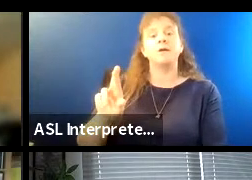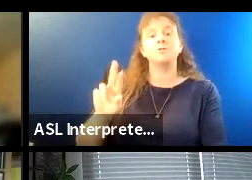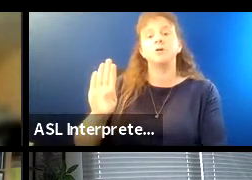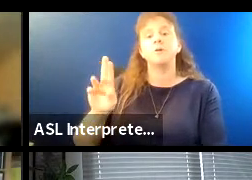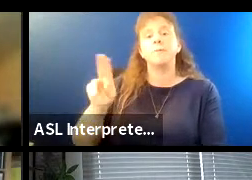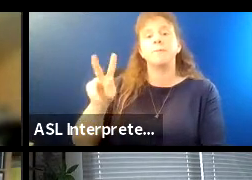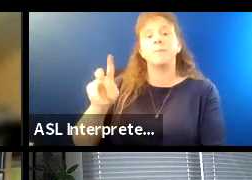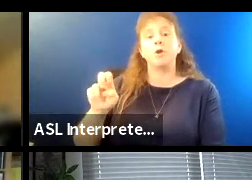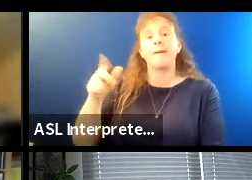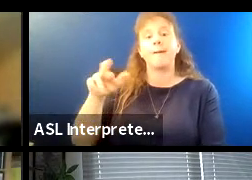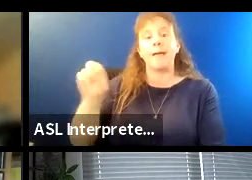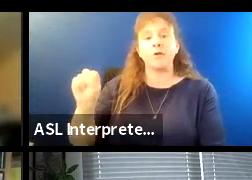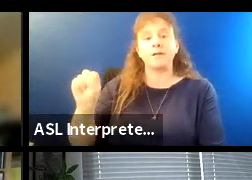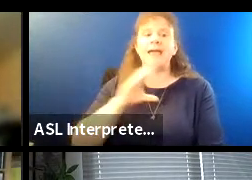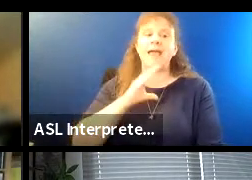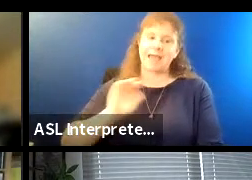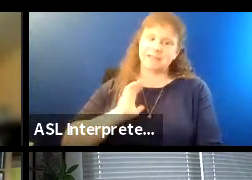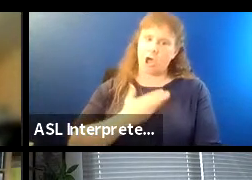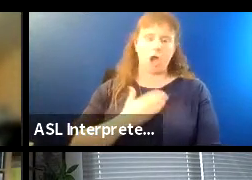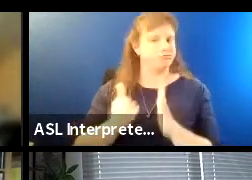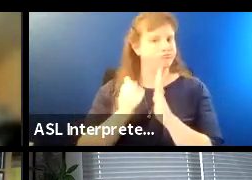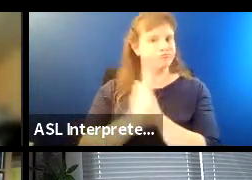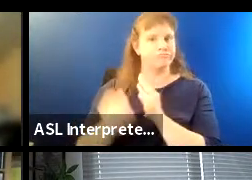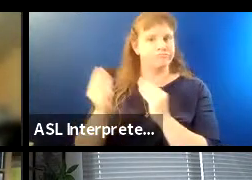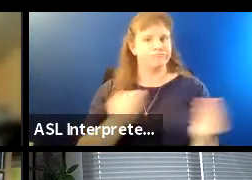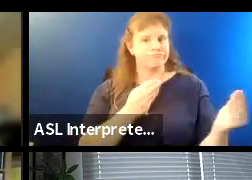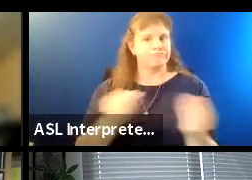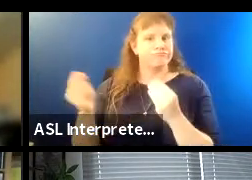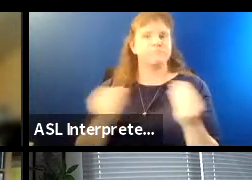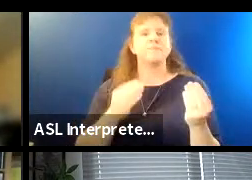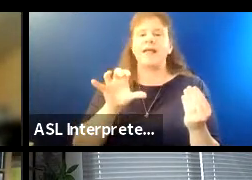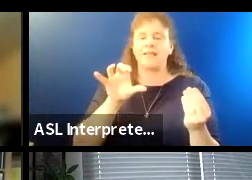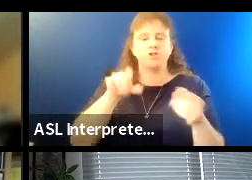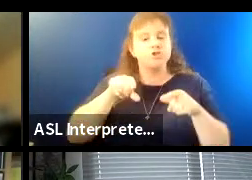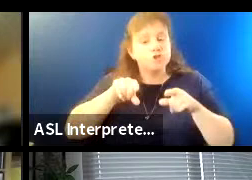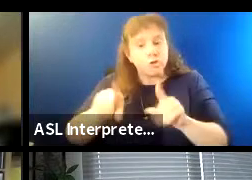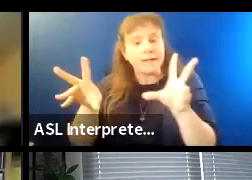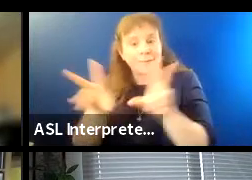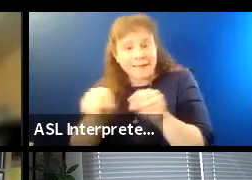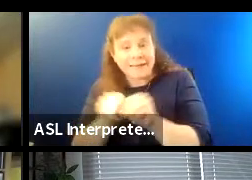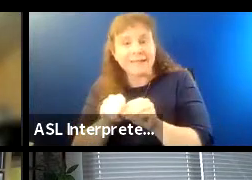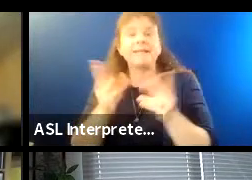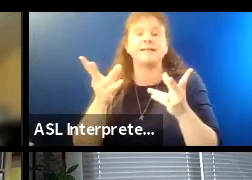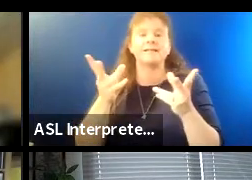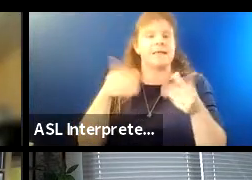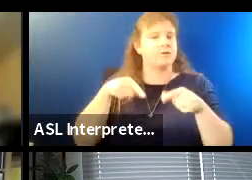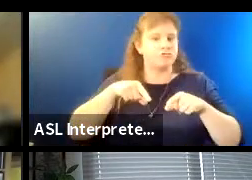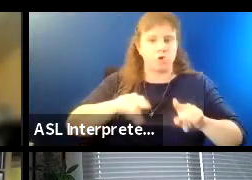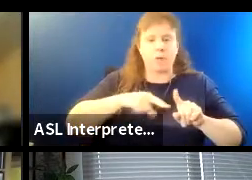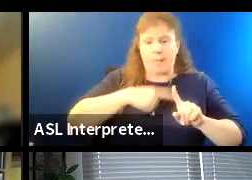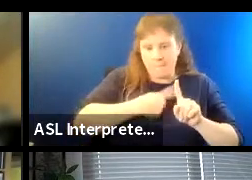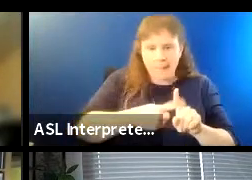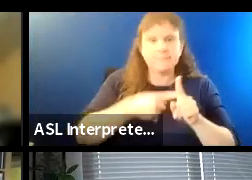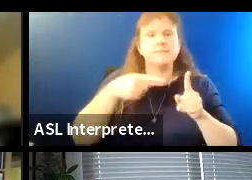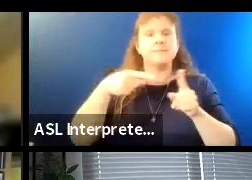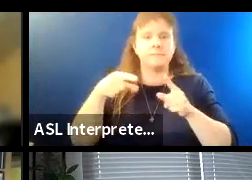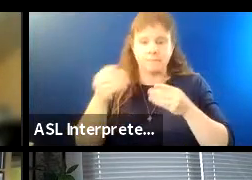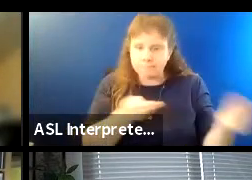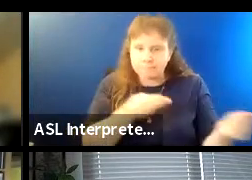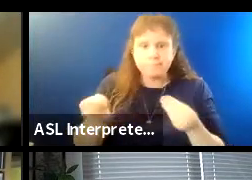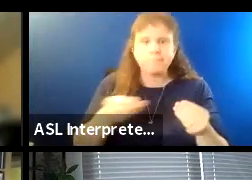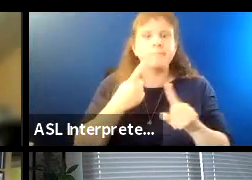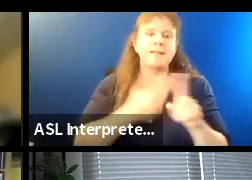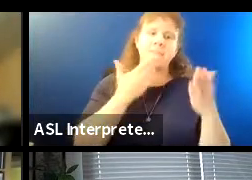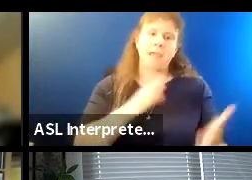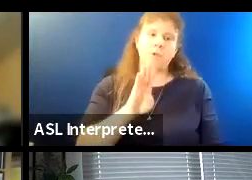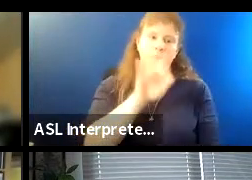savvy facilitation during meetings, in between meetings, the glue that kept everything together, Bobby, our deep state support from the governor's office